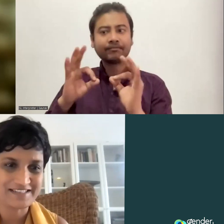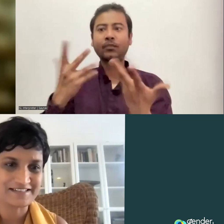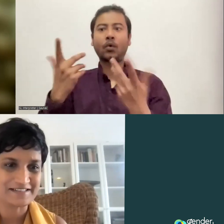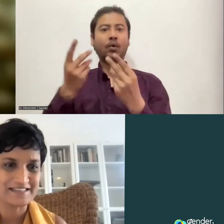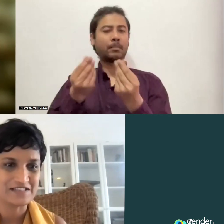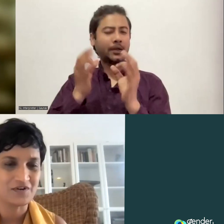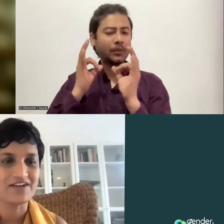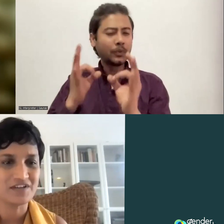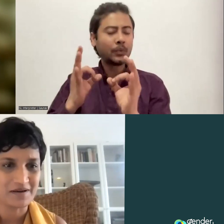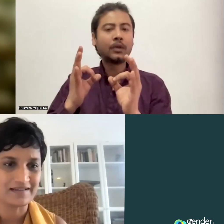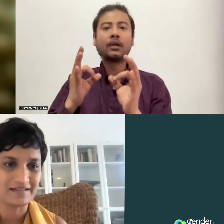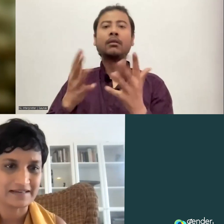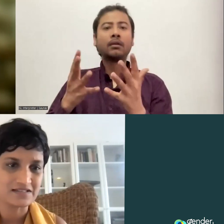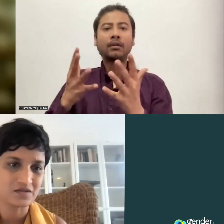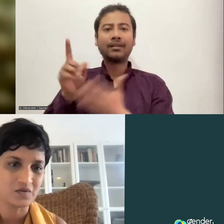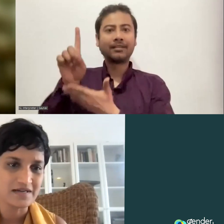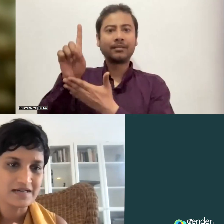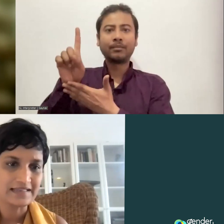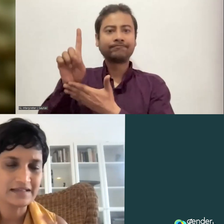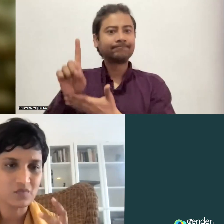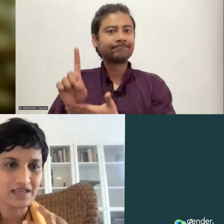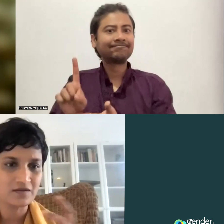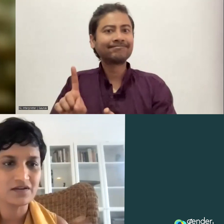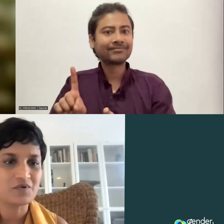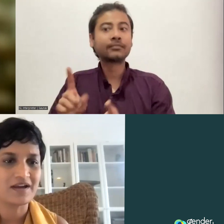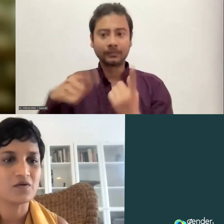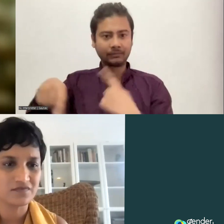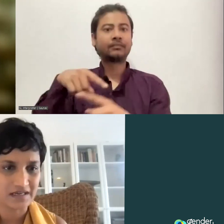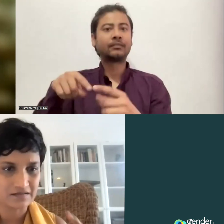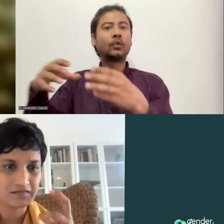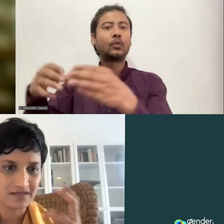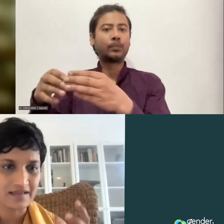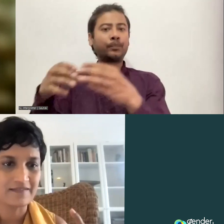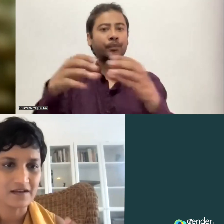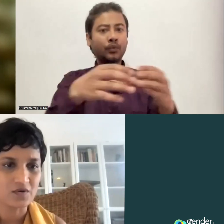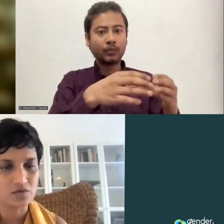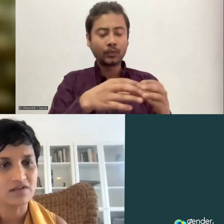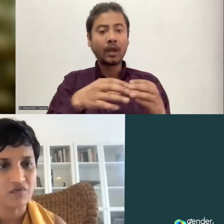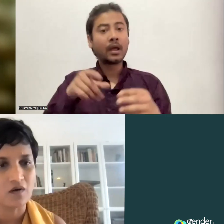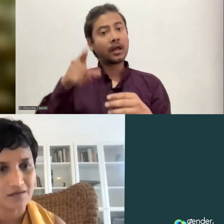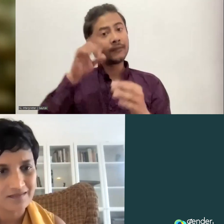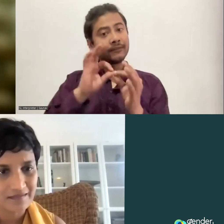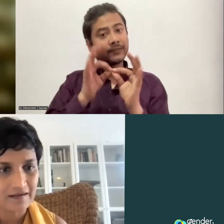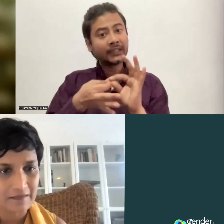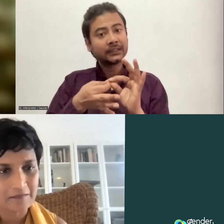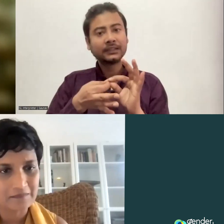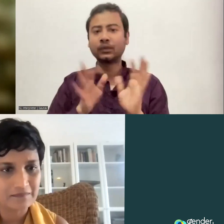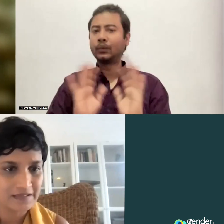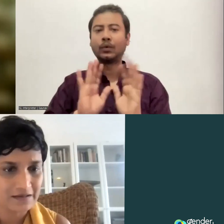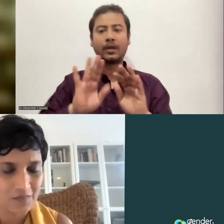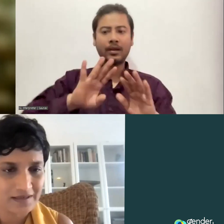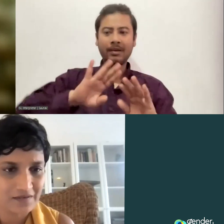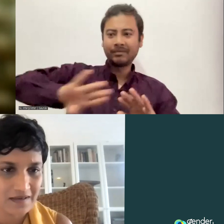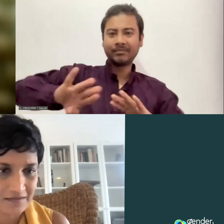economic status. It's for everybody, right? So I think we need to kind of break out of that thinking that, oh, it's only for